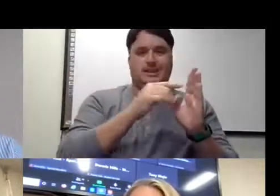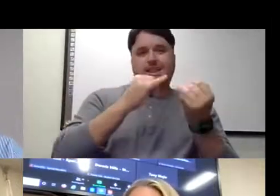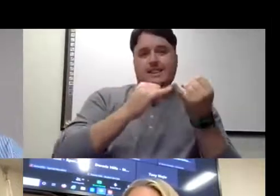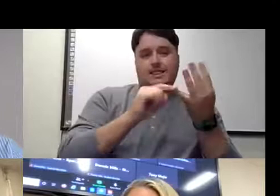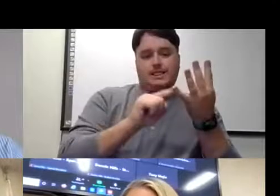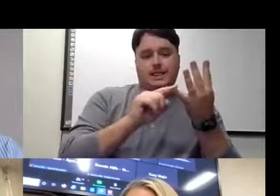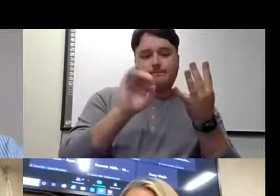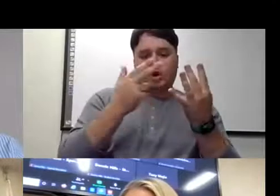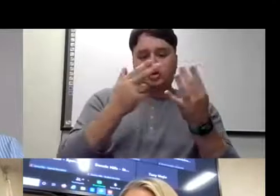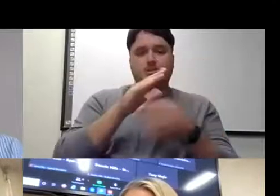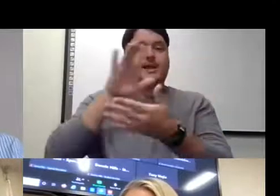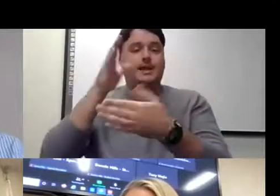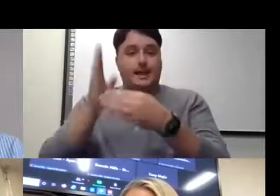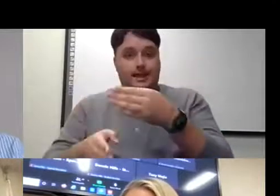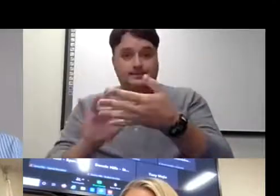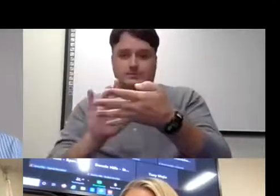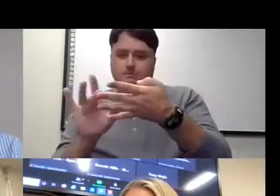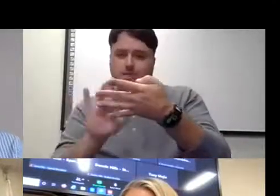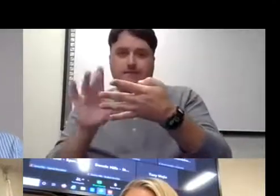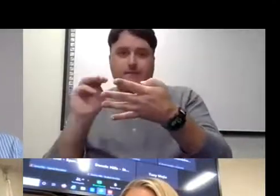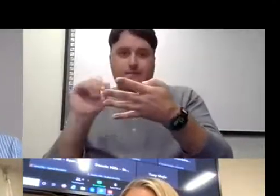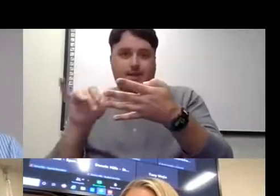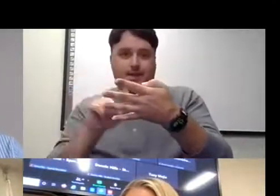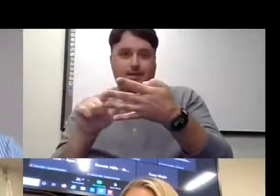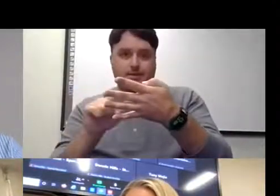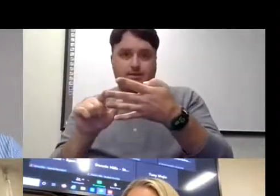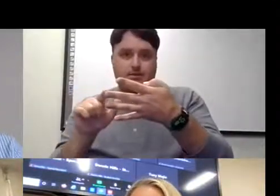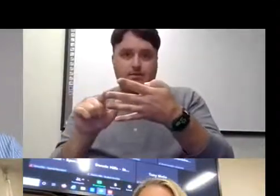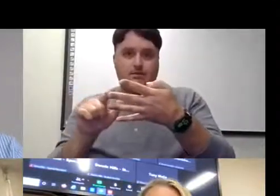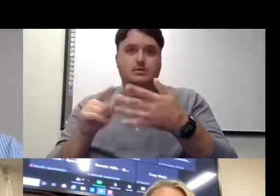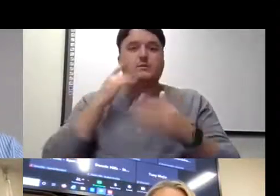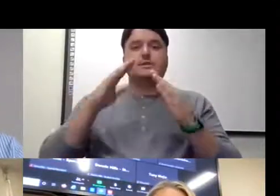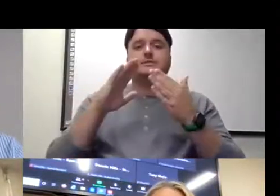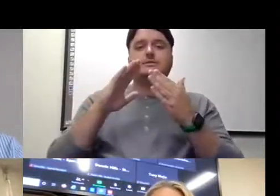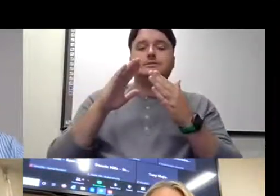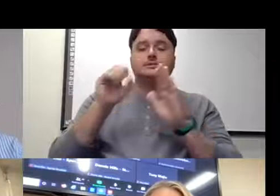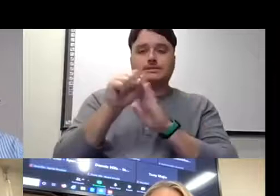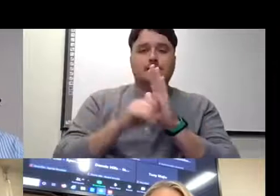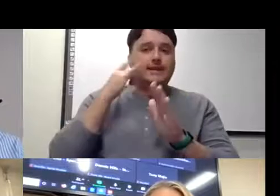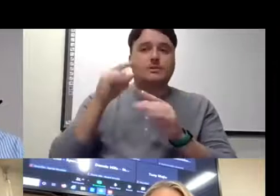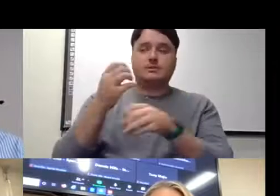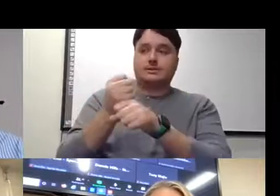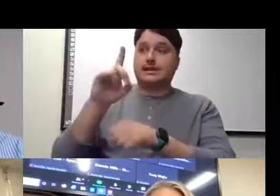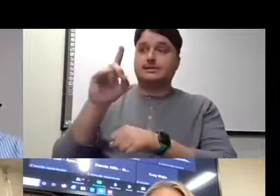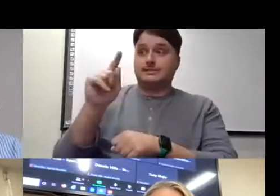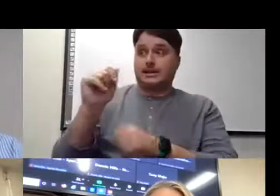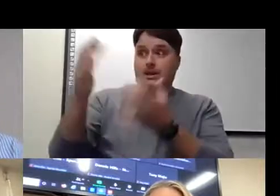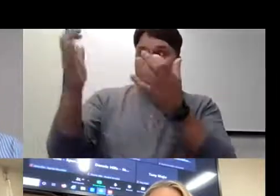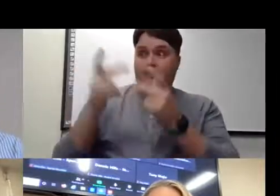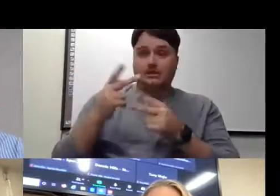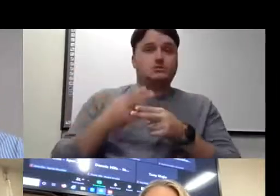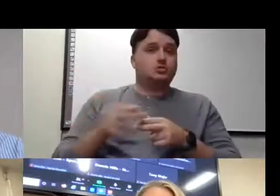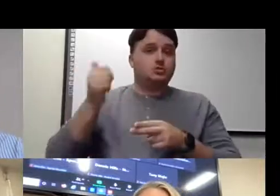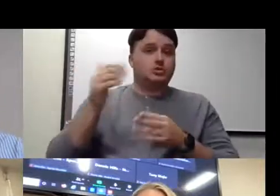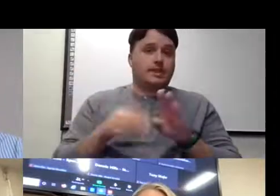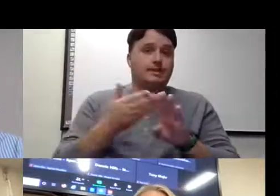the middle of May. With the new system of assessment in the state of California, we actually get data back much sooner than we had in